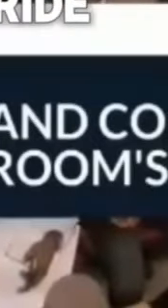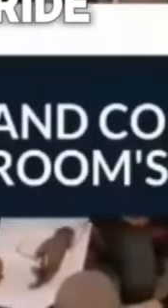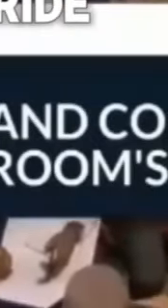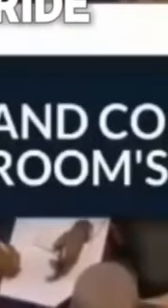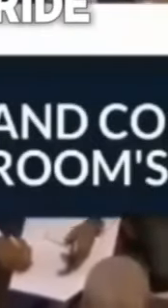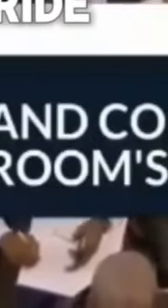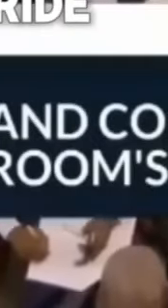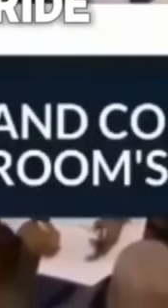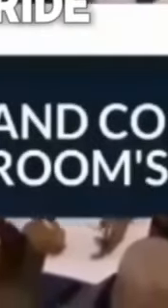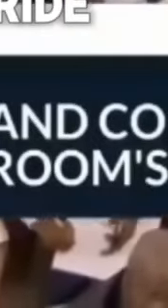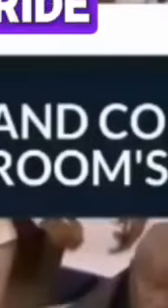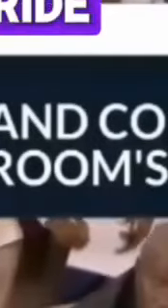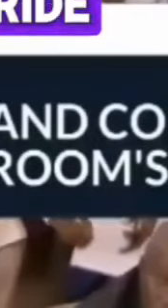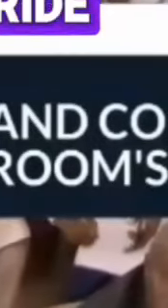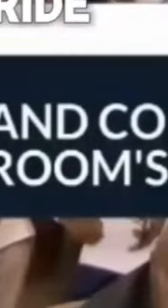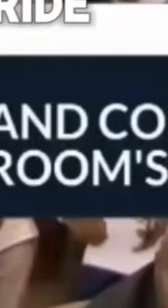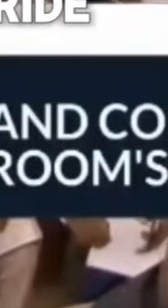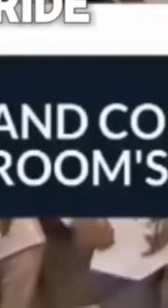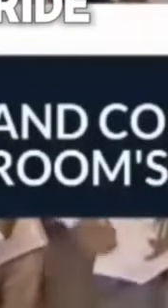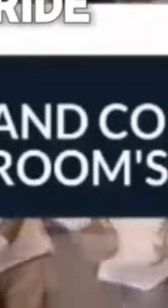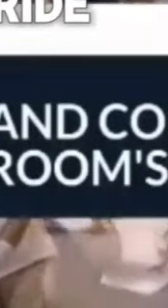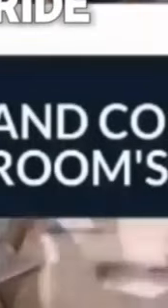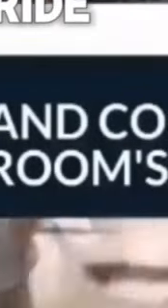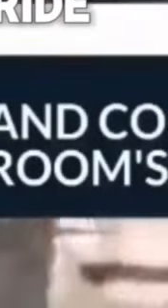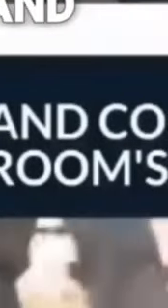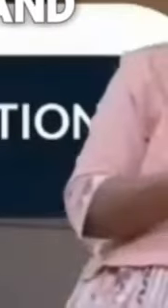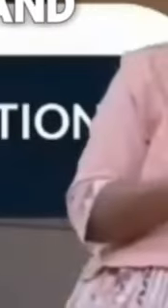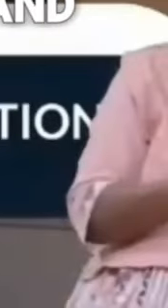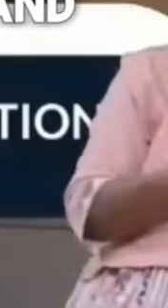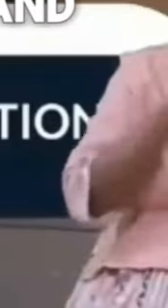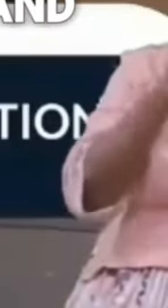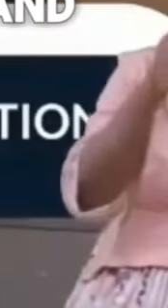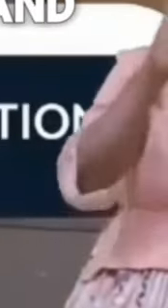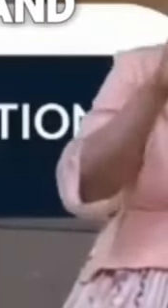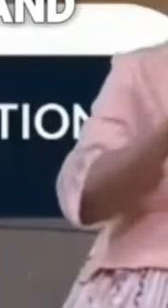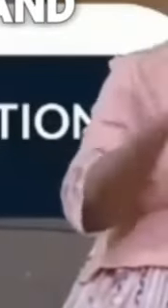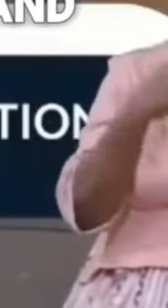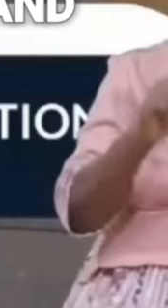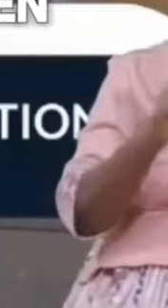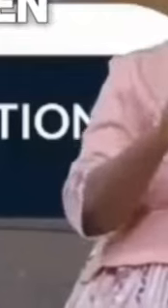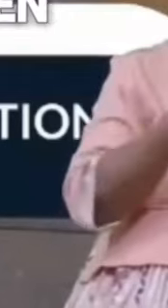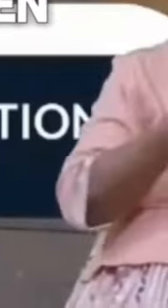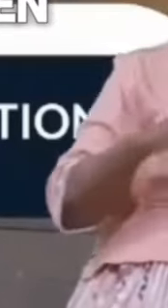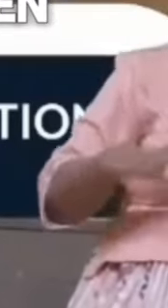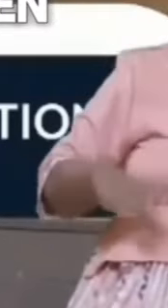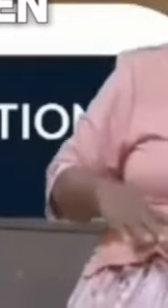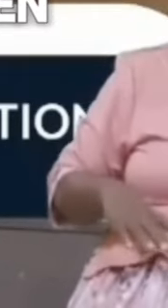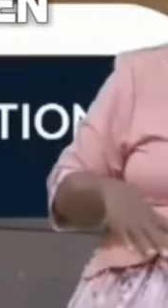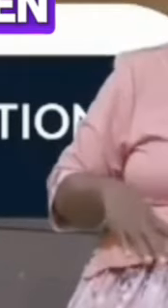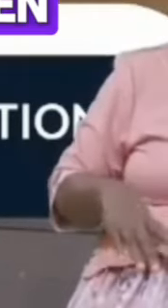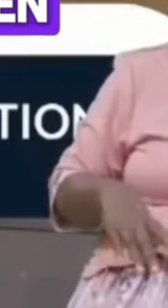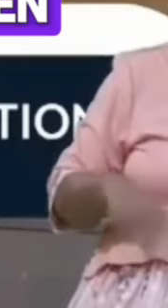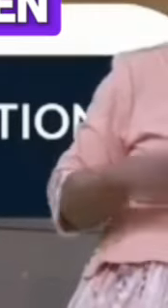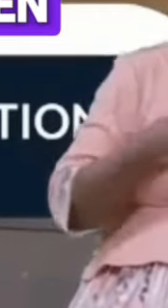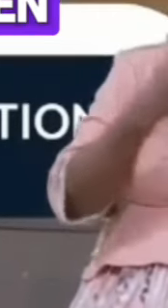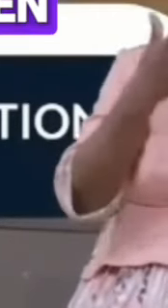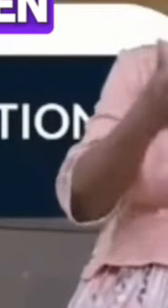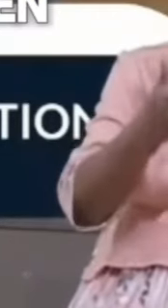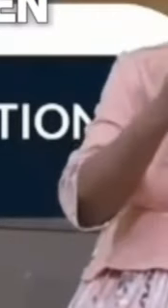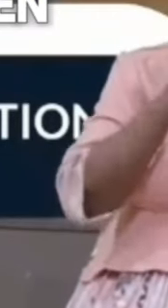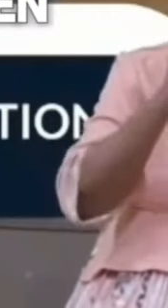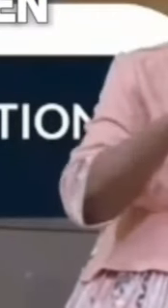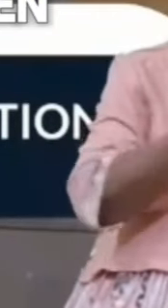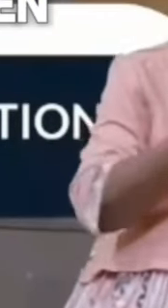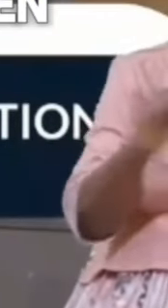church, the bride of Christ, the bridegroom. And there's no fight between